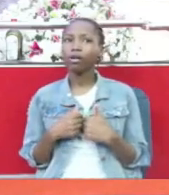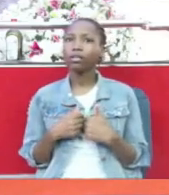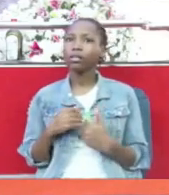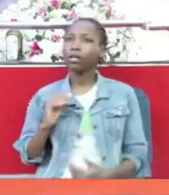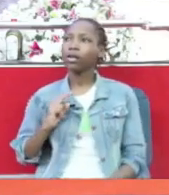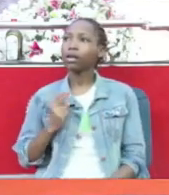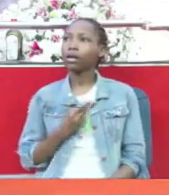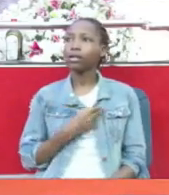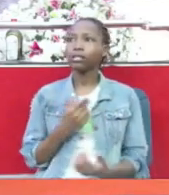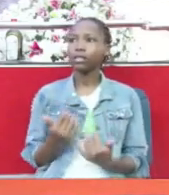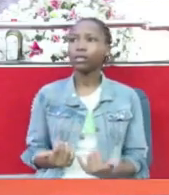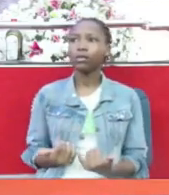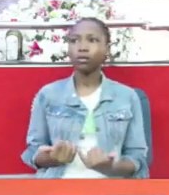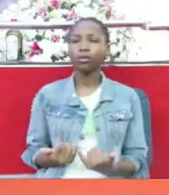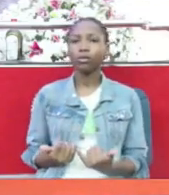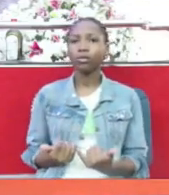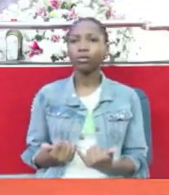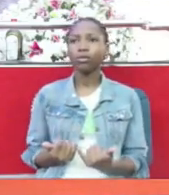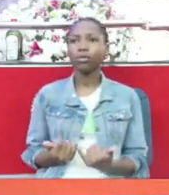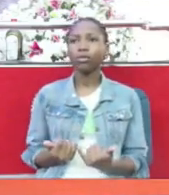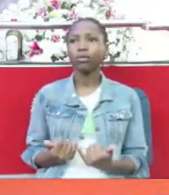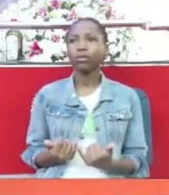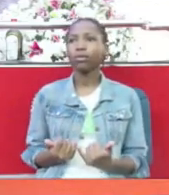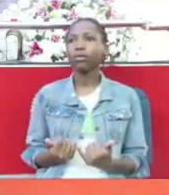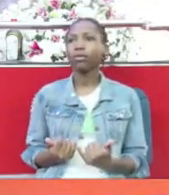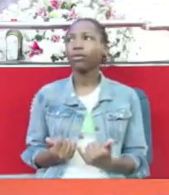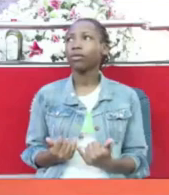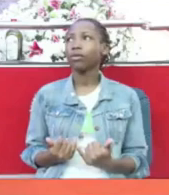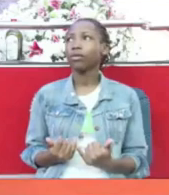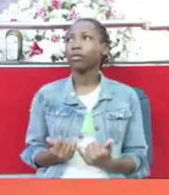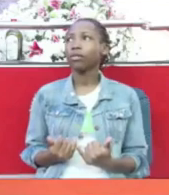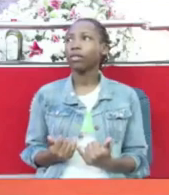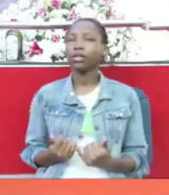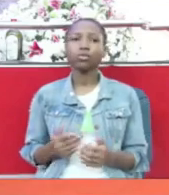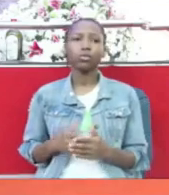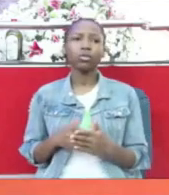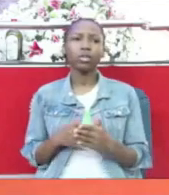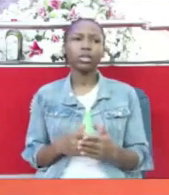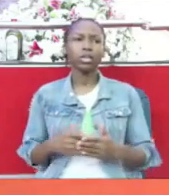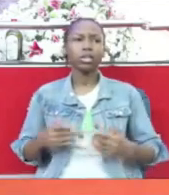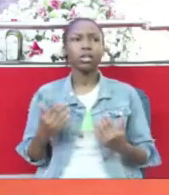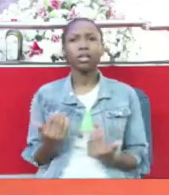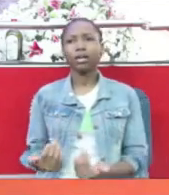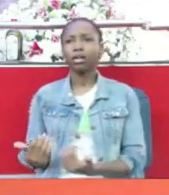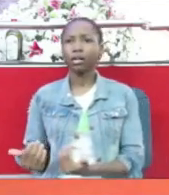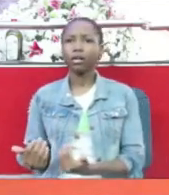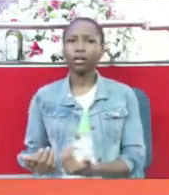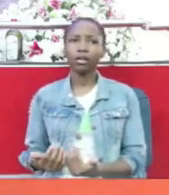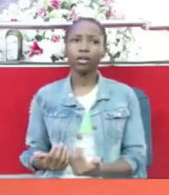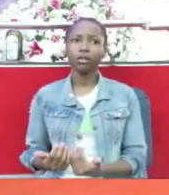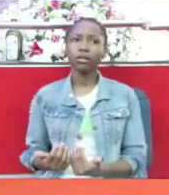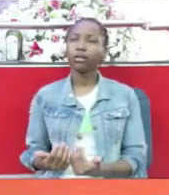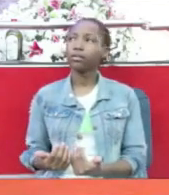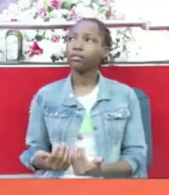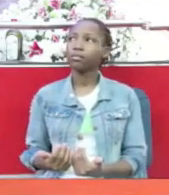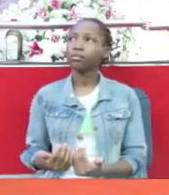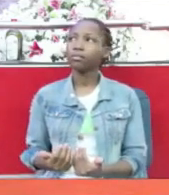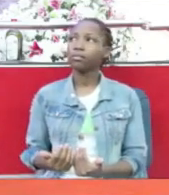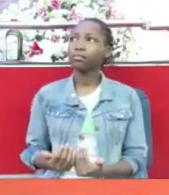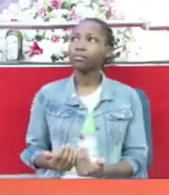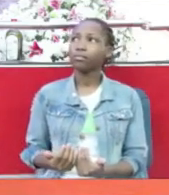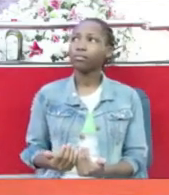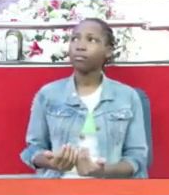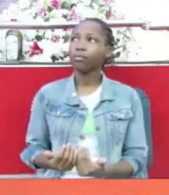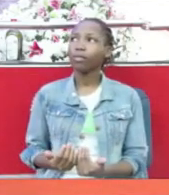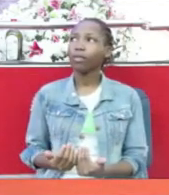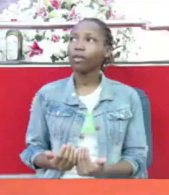now sasa, that we would steward these young people, that we would faithfully pass on our faith like